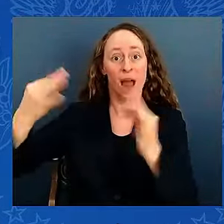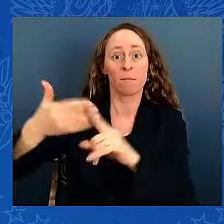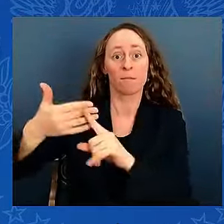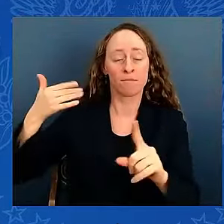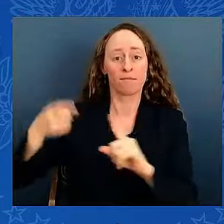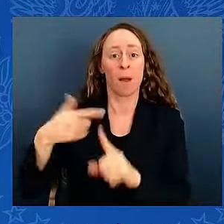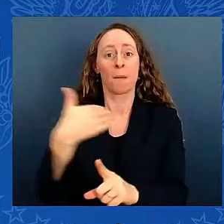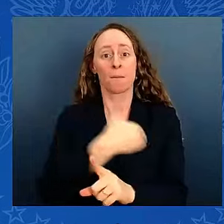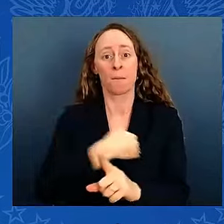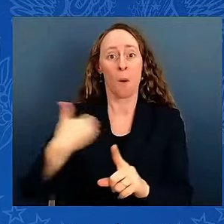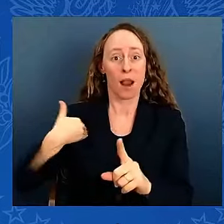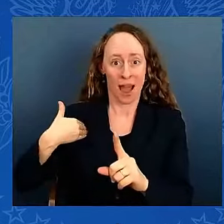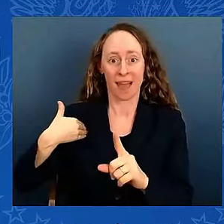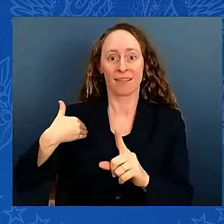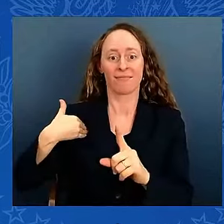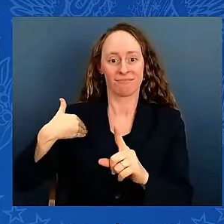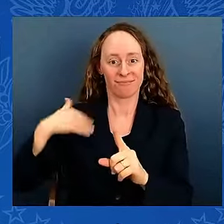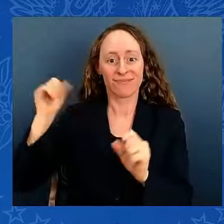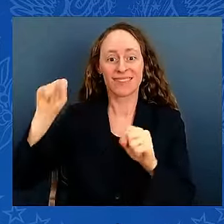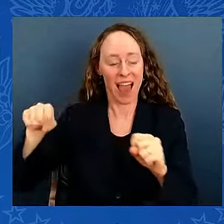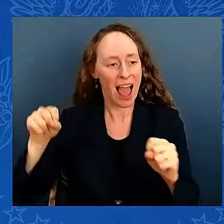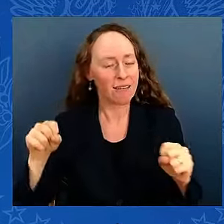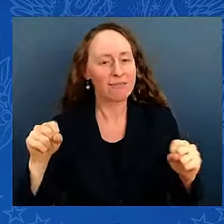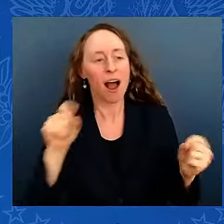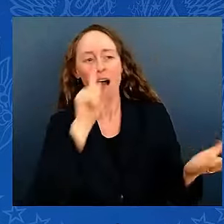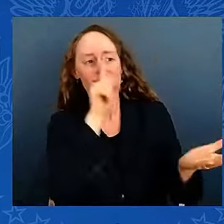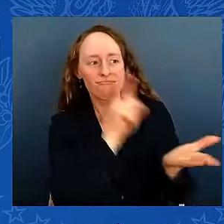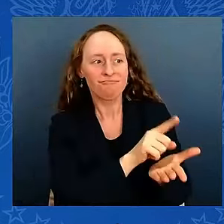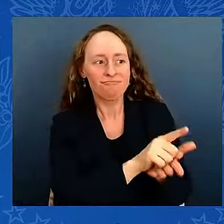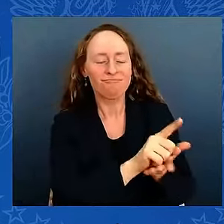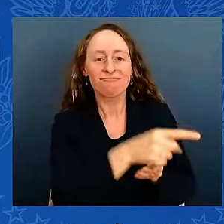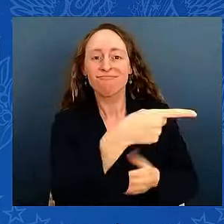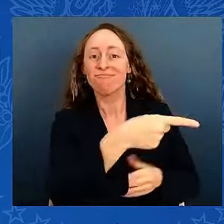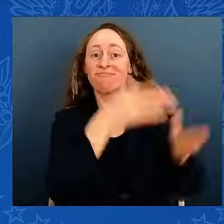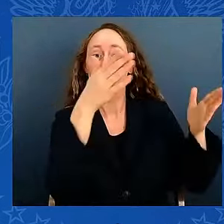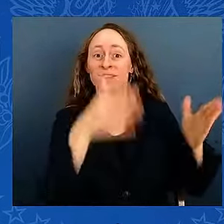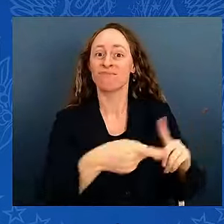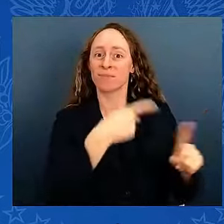the American dream through and because of their daughter. In Tokyo,